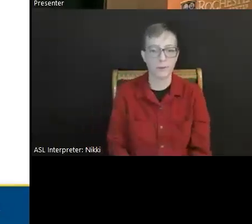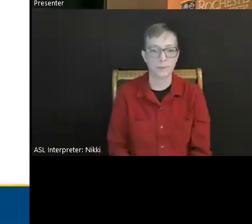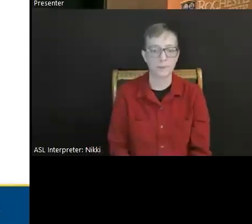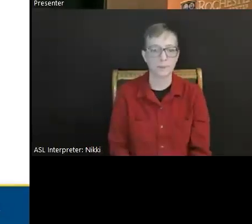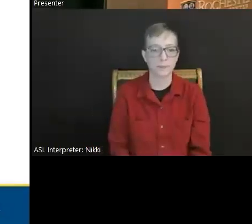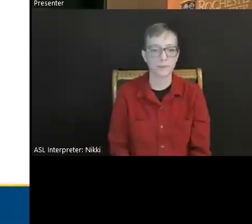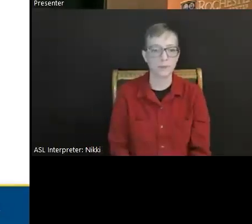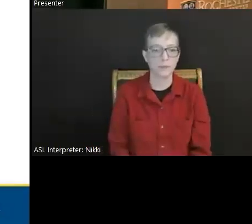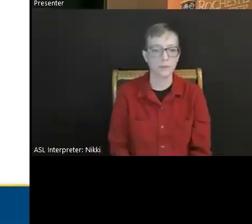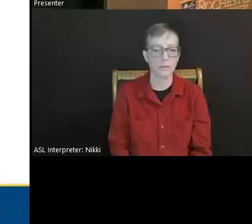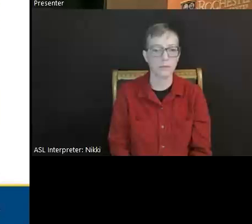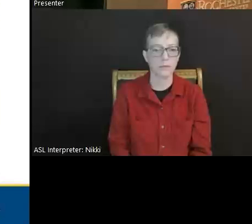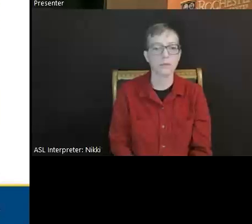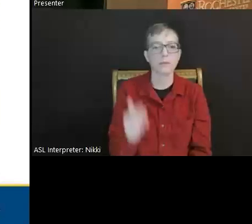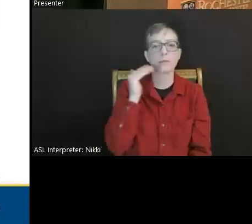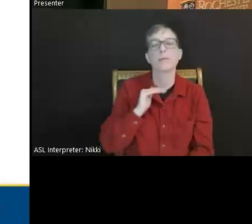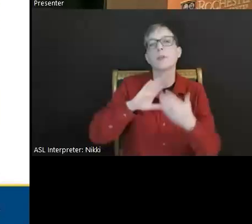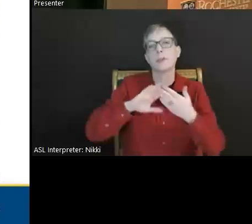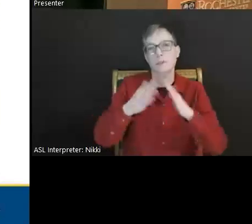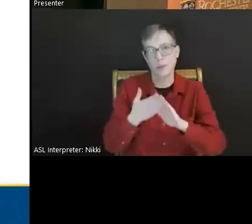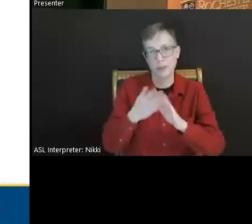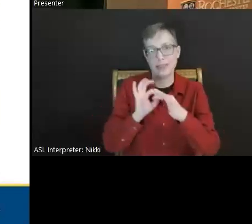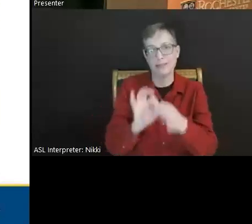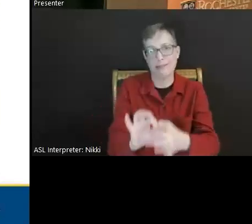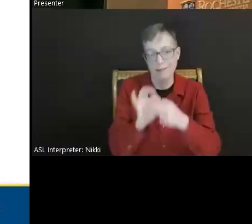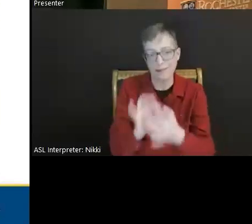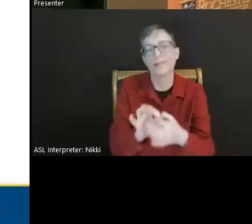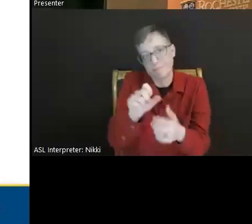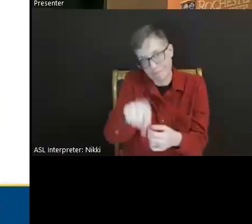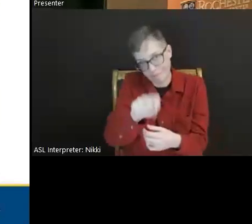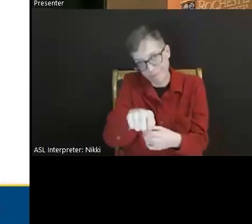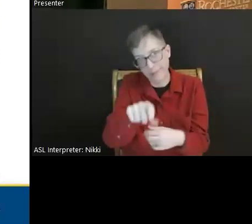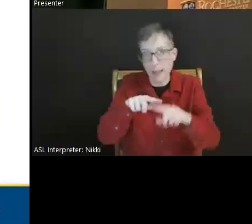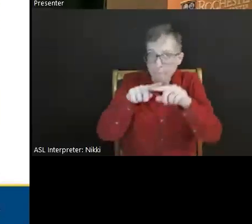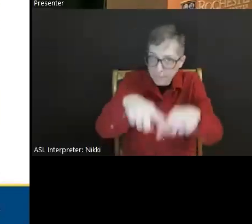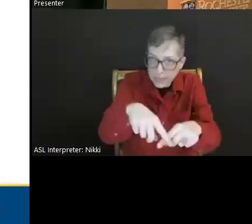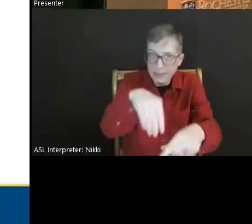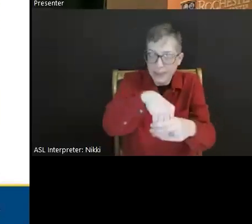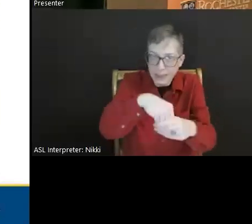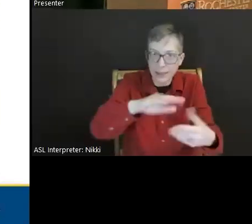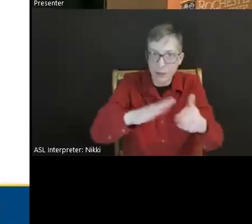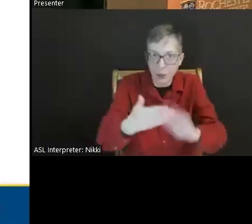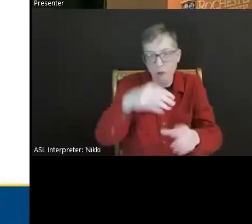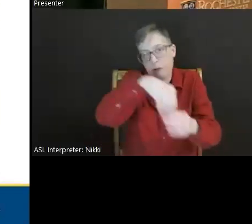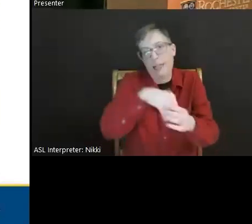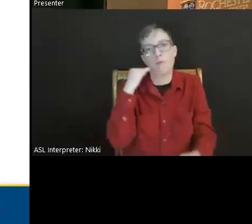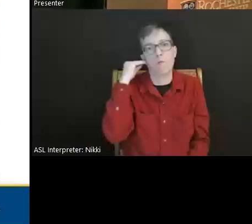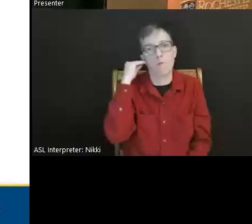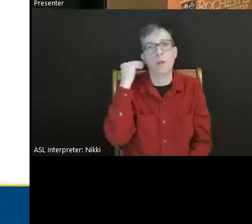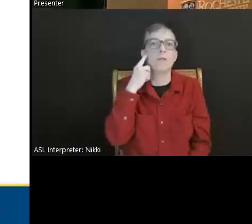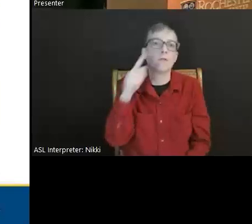So Community Ties is, as I mentioned, community-based or in-home treatment for individuals with severe and persistent mental